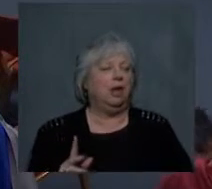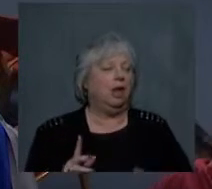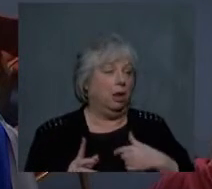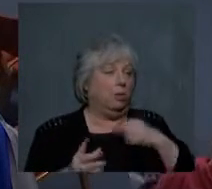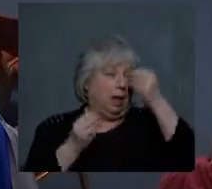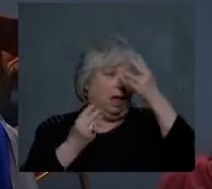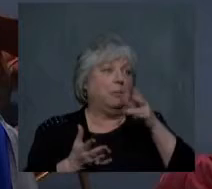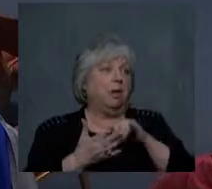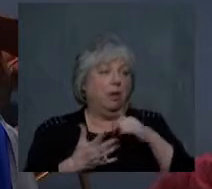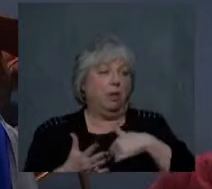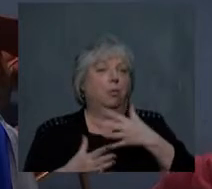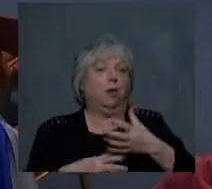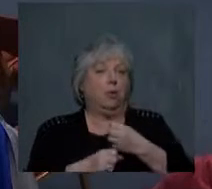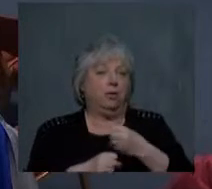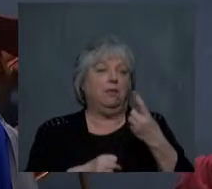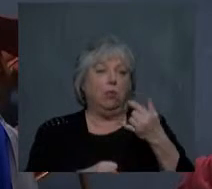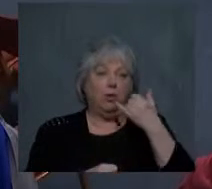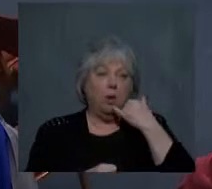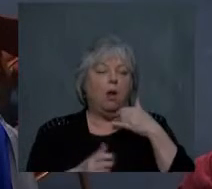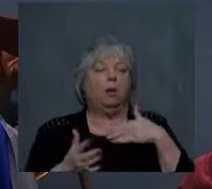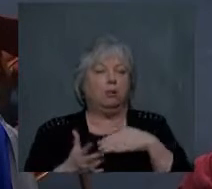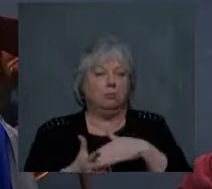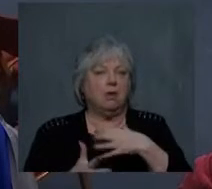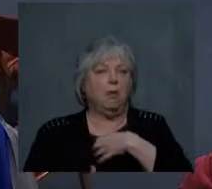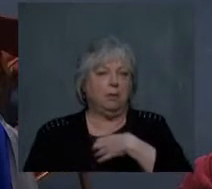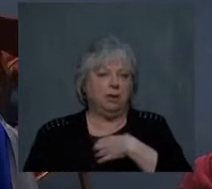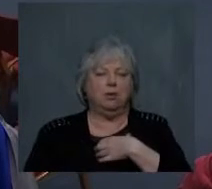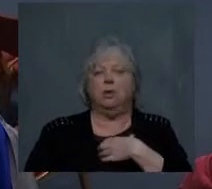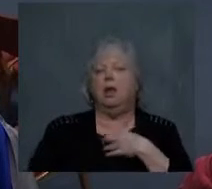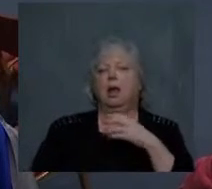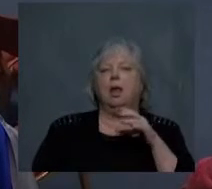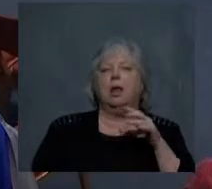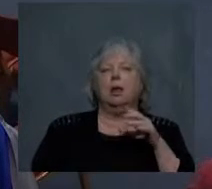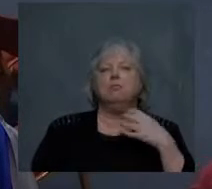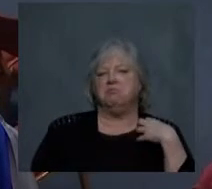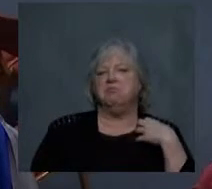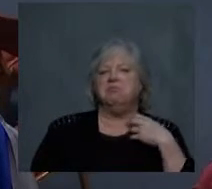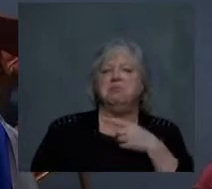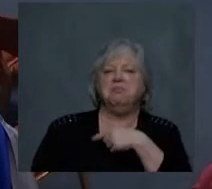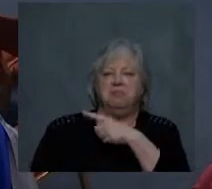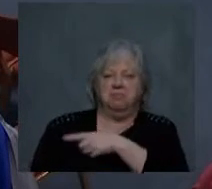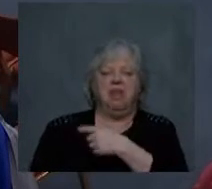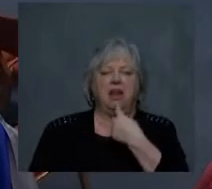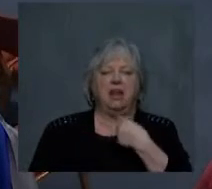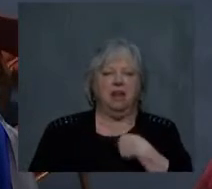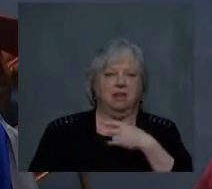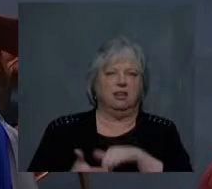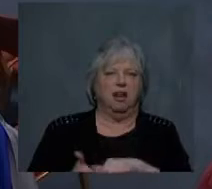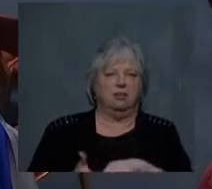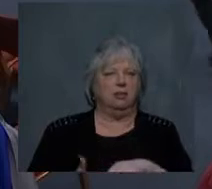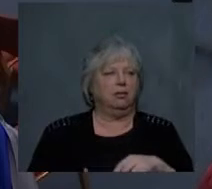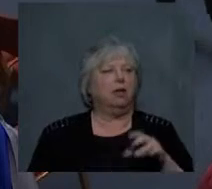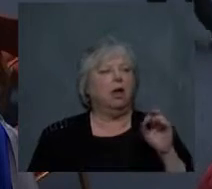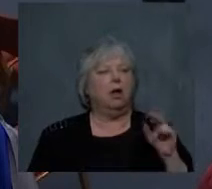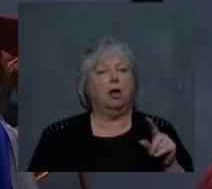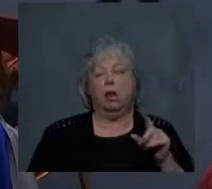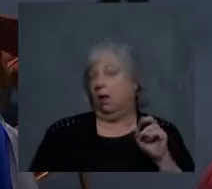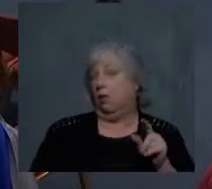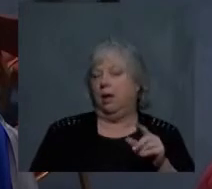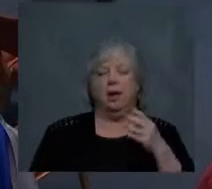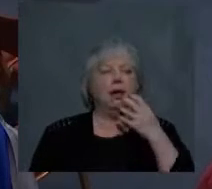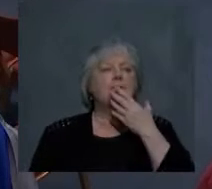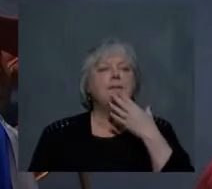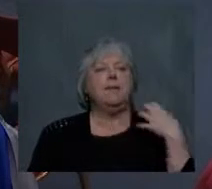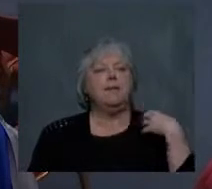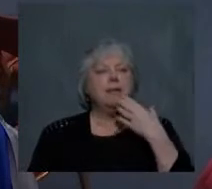them know that we received a call in opposition. Okay, all right. Yeah, Thank you, ma'am. they let us know that. Okay, Okay. all righty, thank you. Thank you.